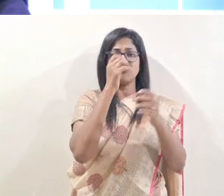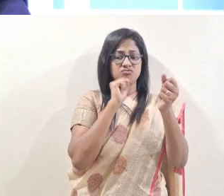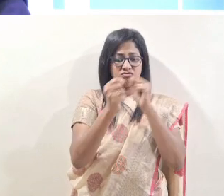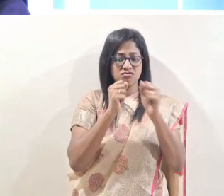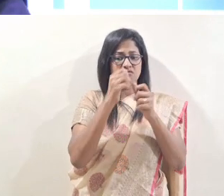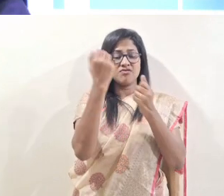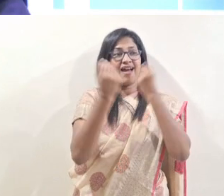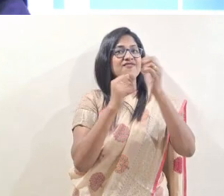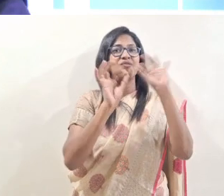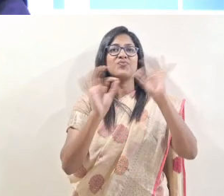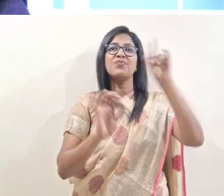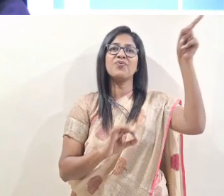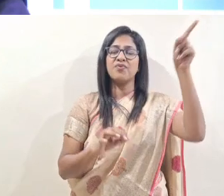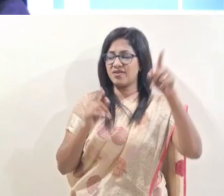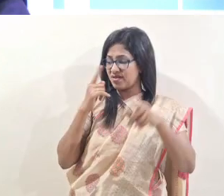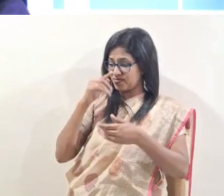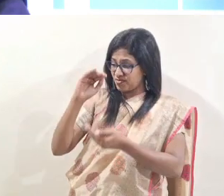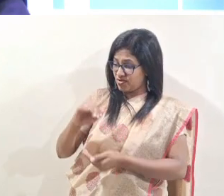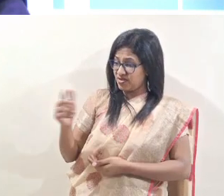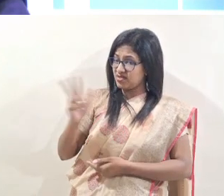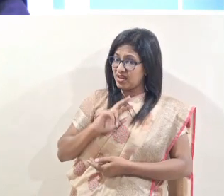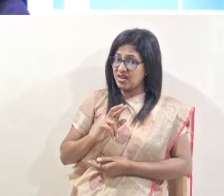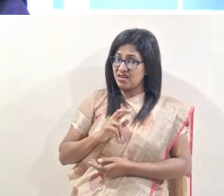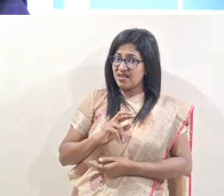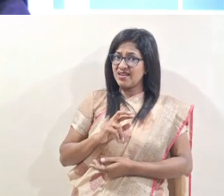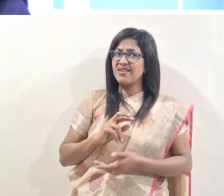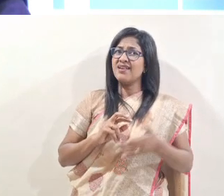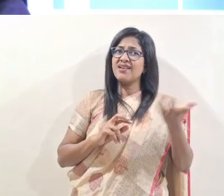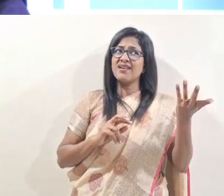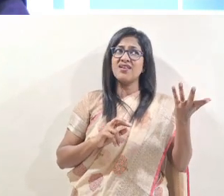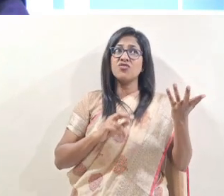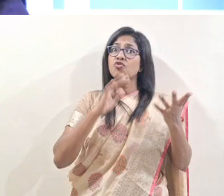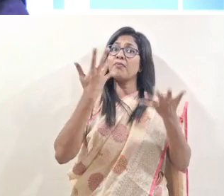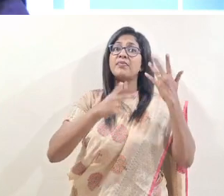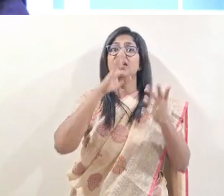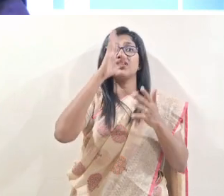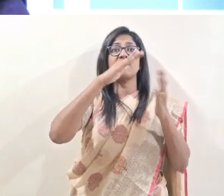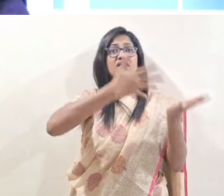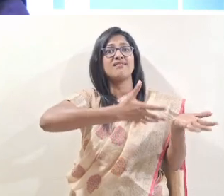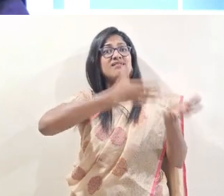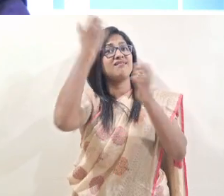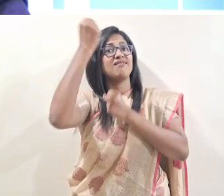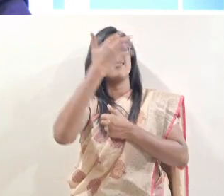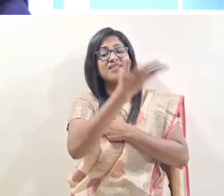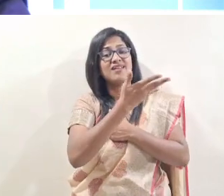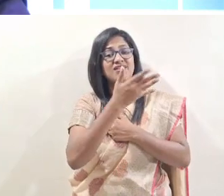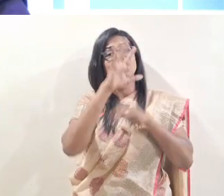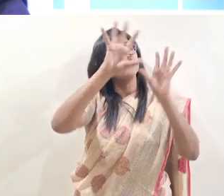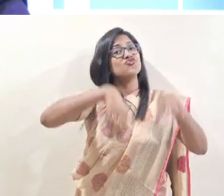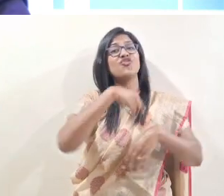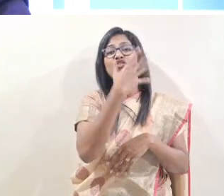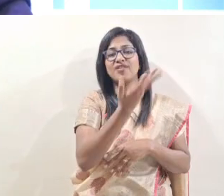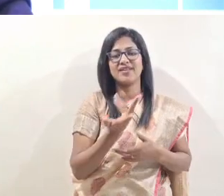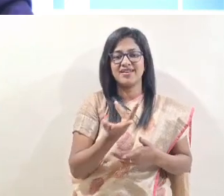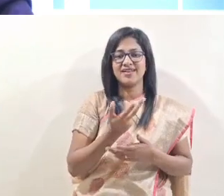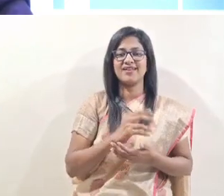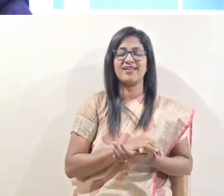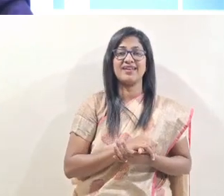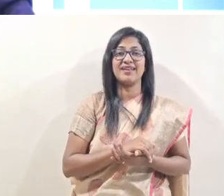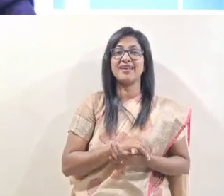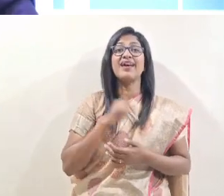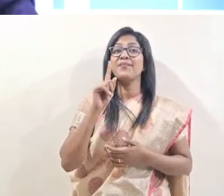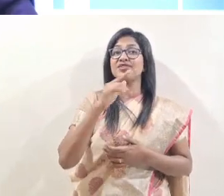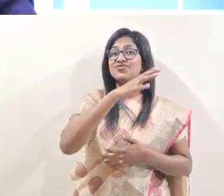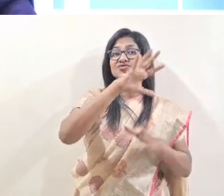"Then can't someone just take away the train away? It can be stolen." It